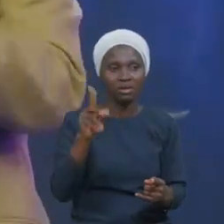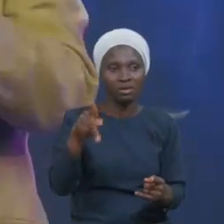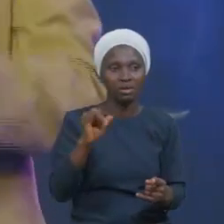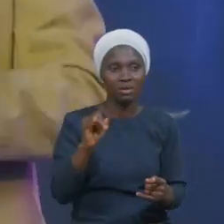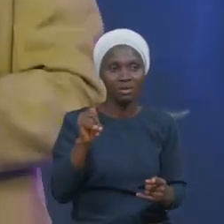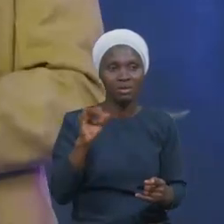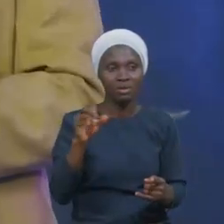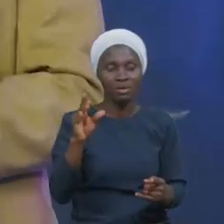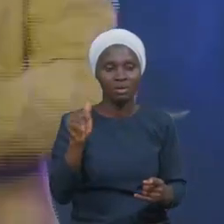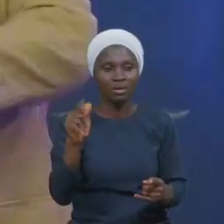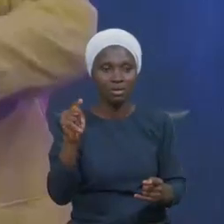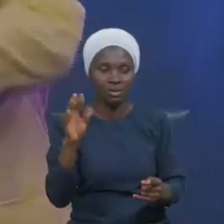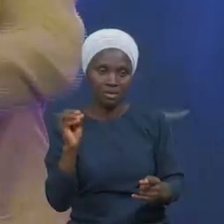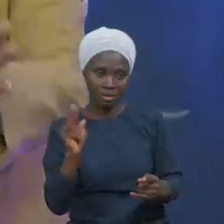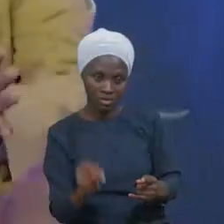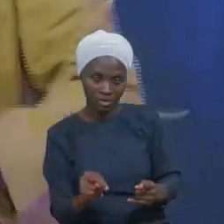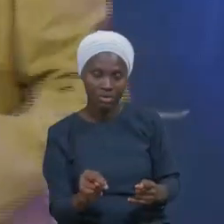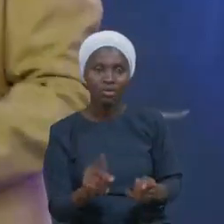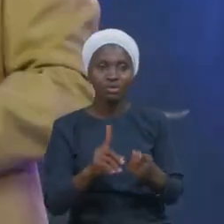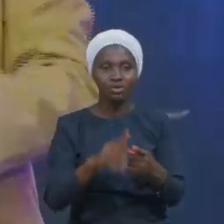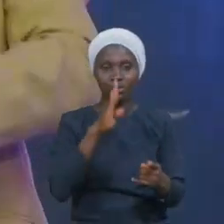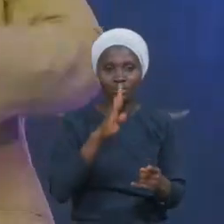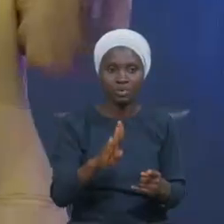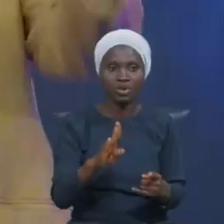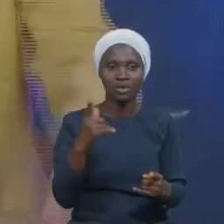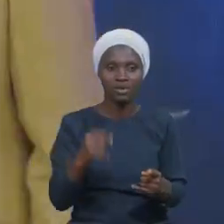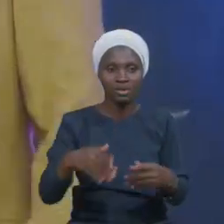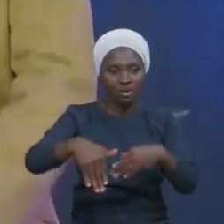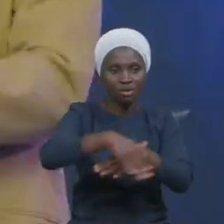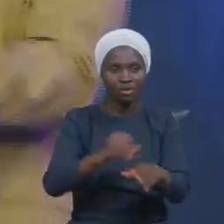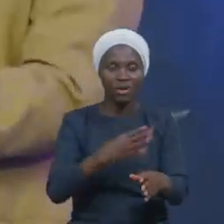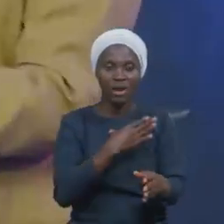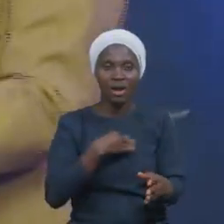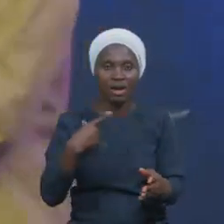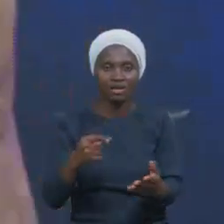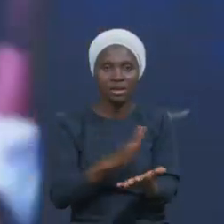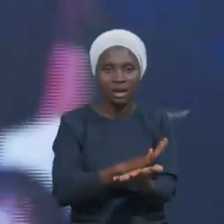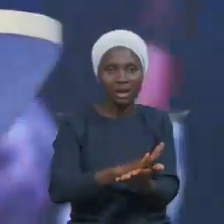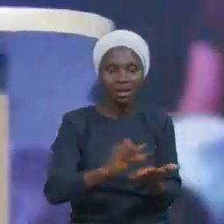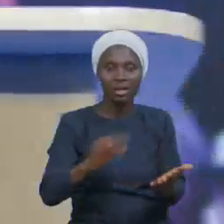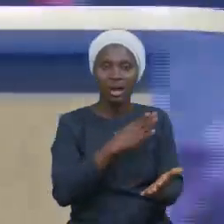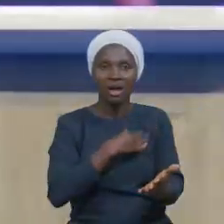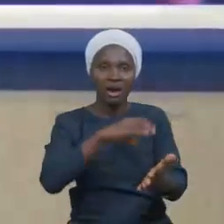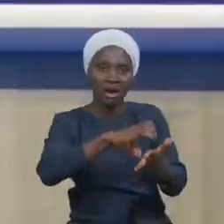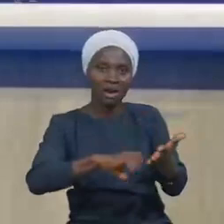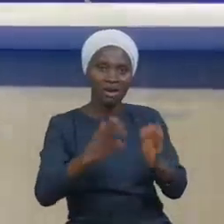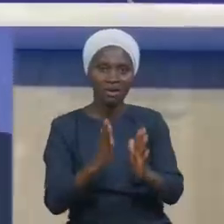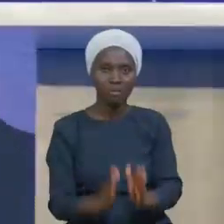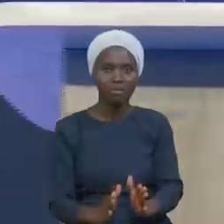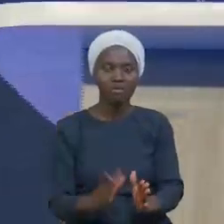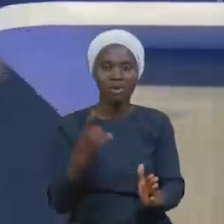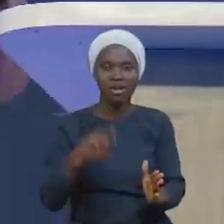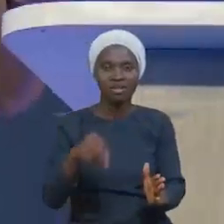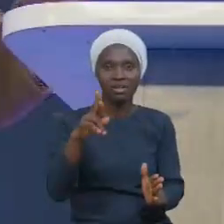the atonement, who is to be the covering and the cleansing and the removal, the redemption